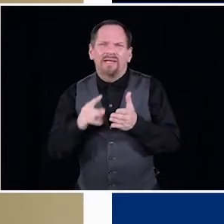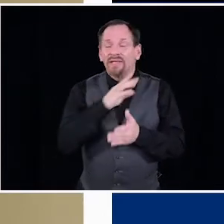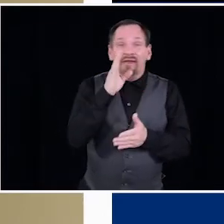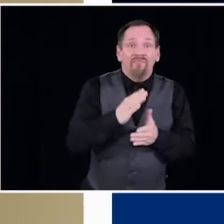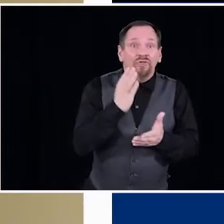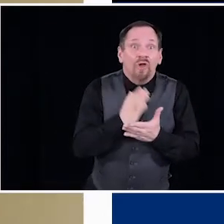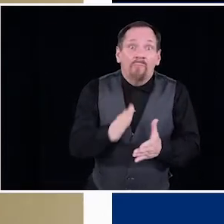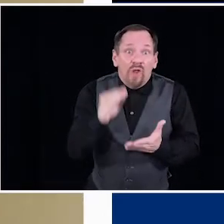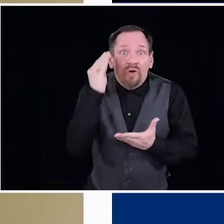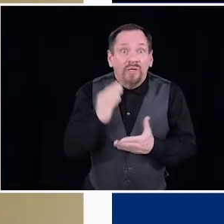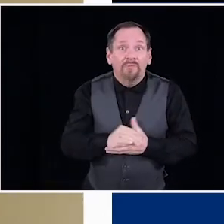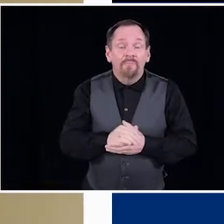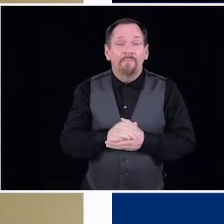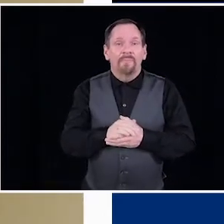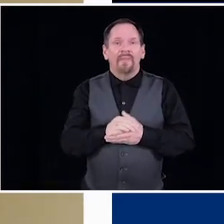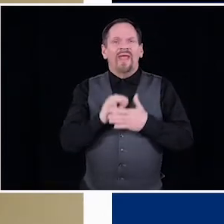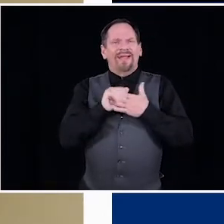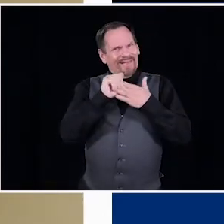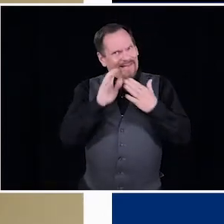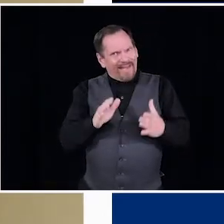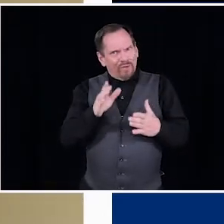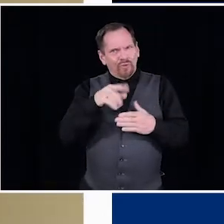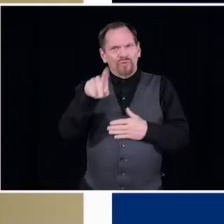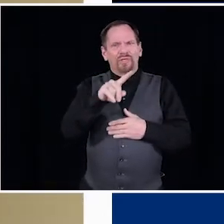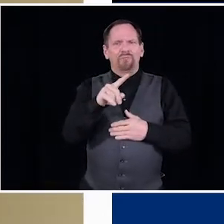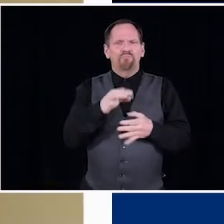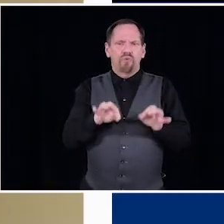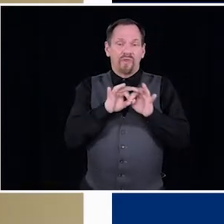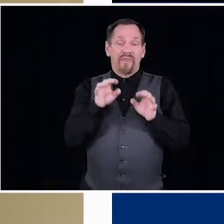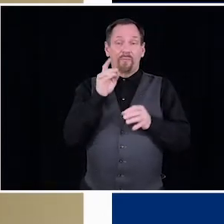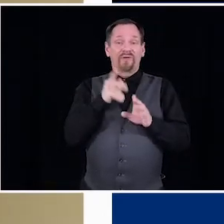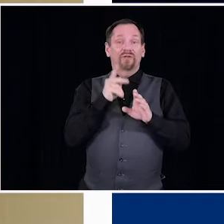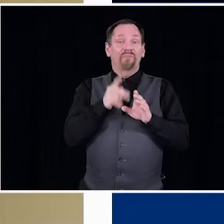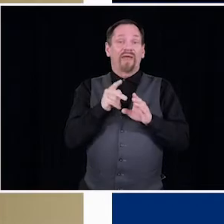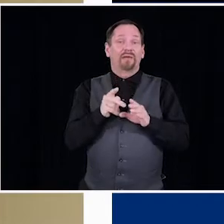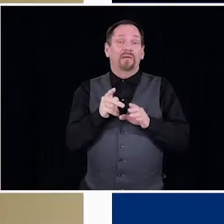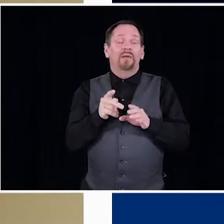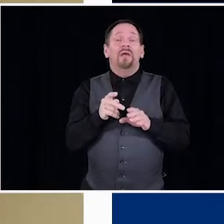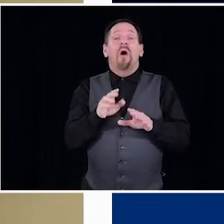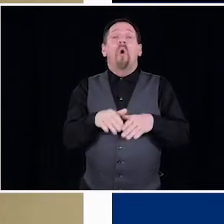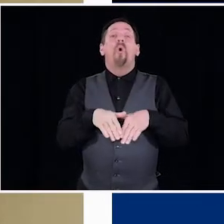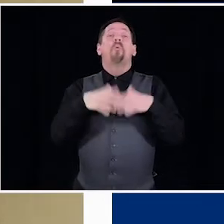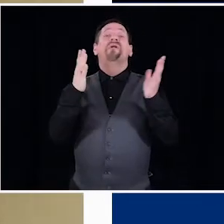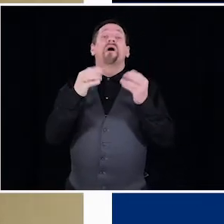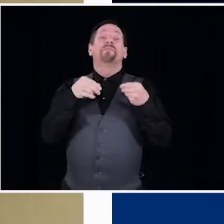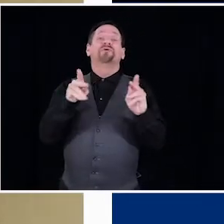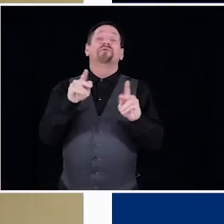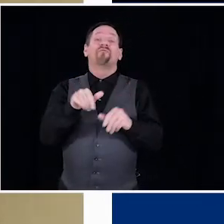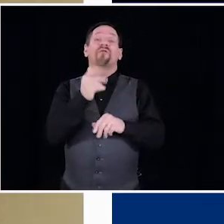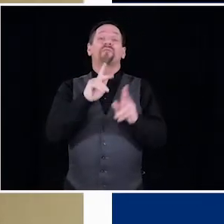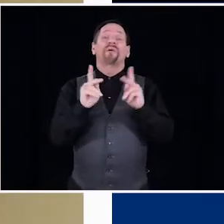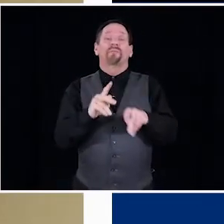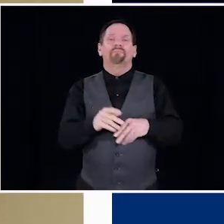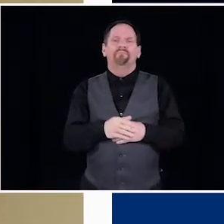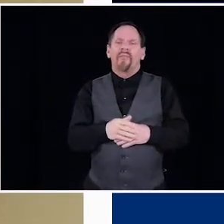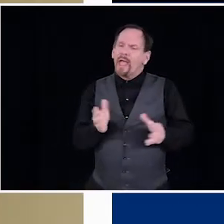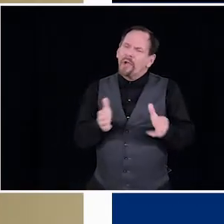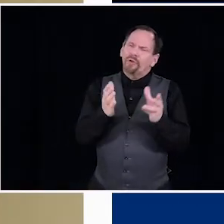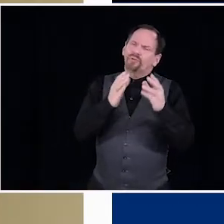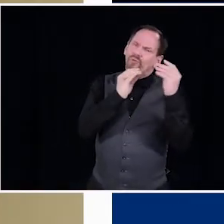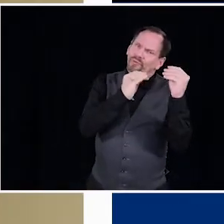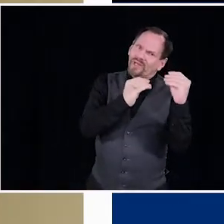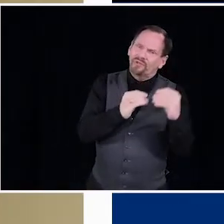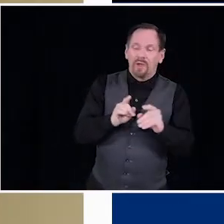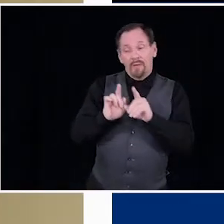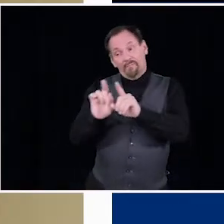never stop learning. As leaders, it's important that you participate in opening doors for others. I encourage you to